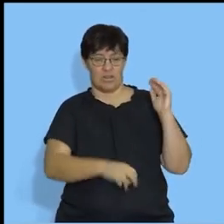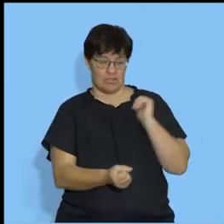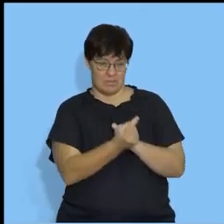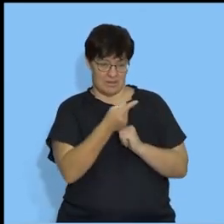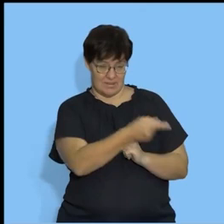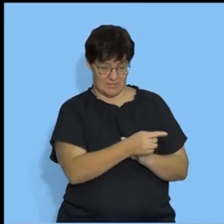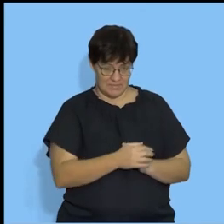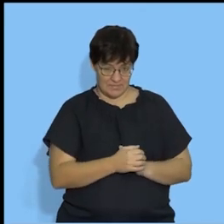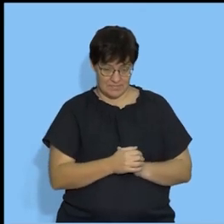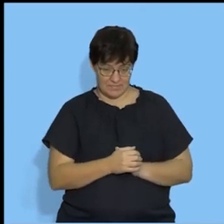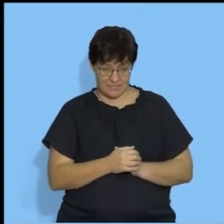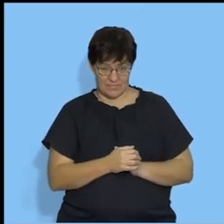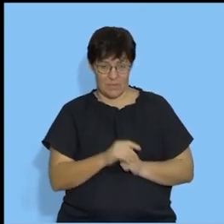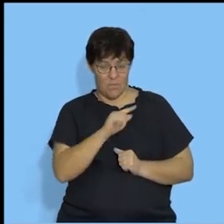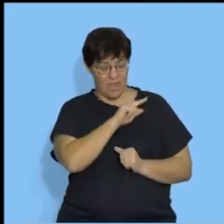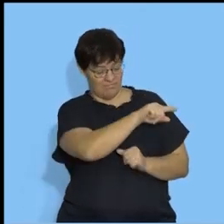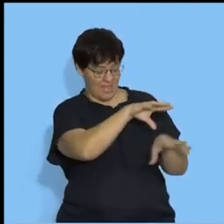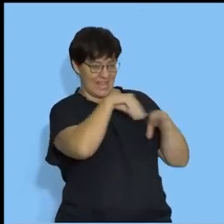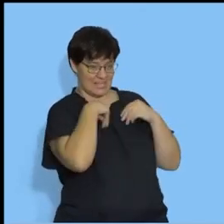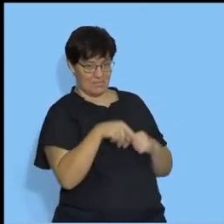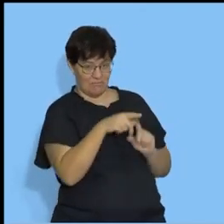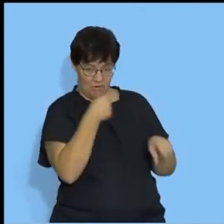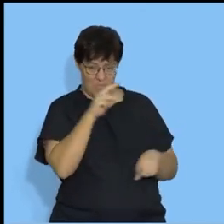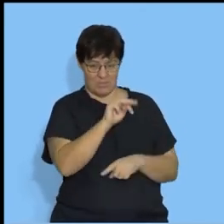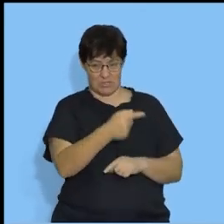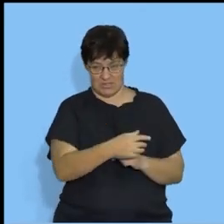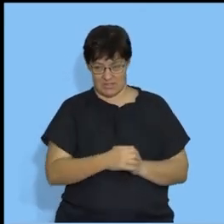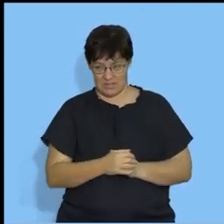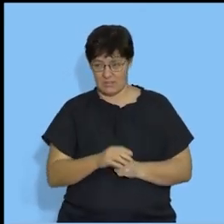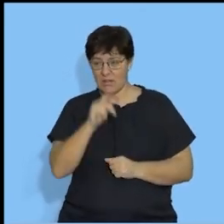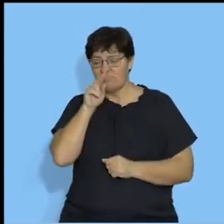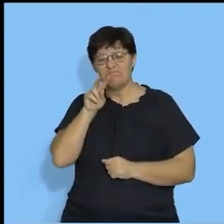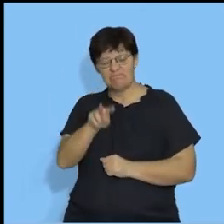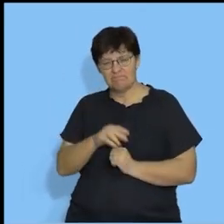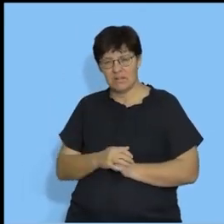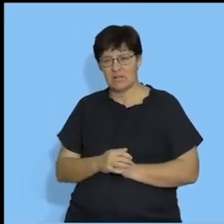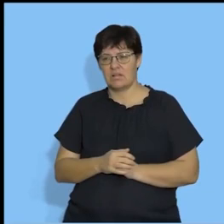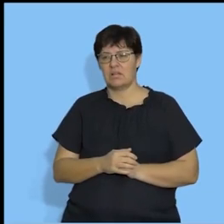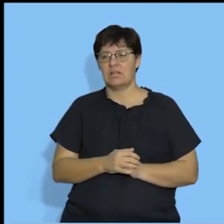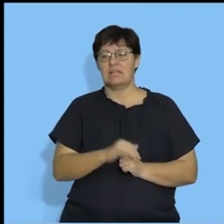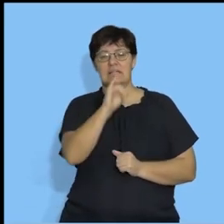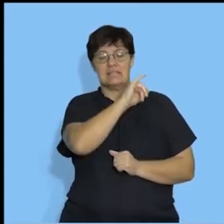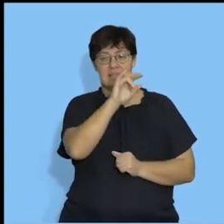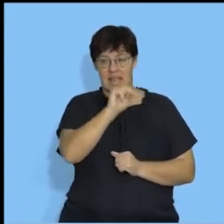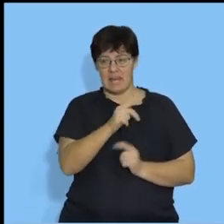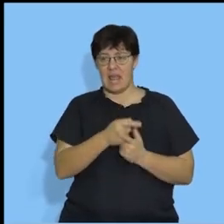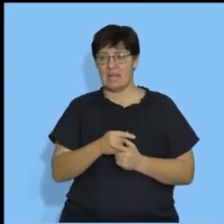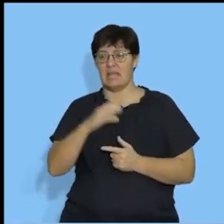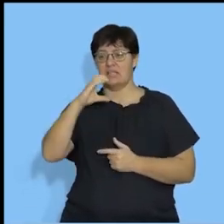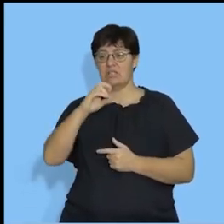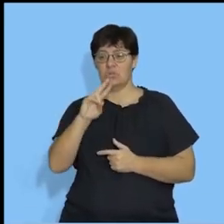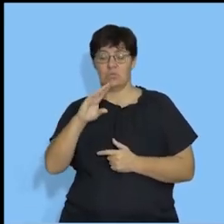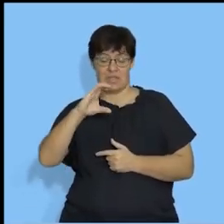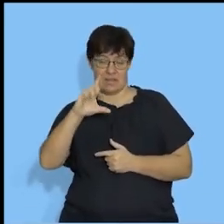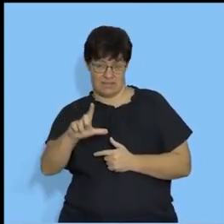okay, and then let's look at this one. In this case, we've got copper chloride solution, all right? So say